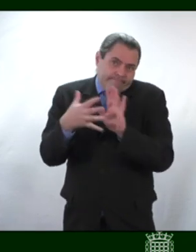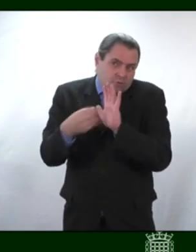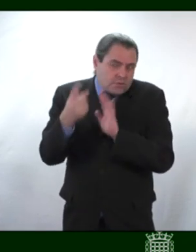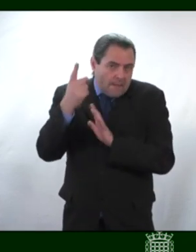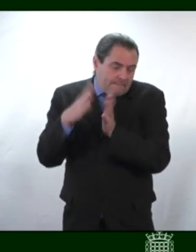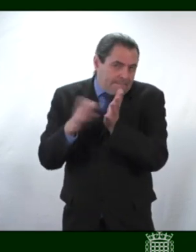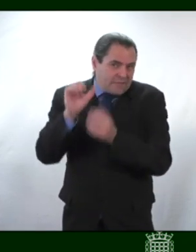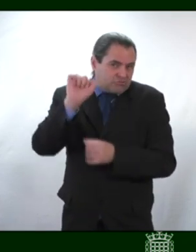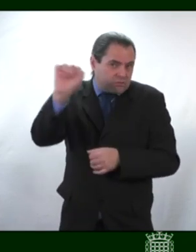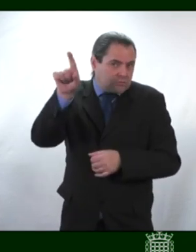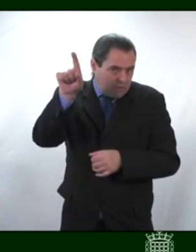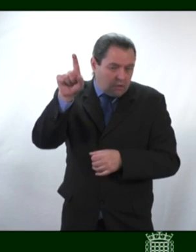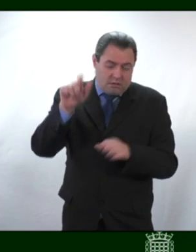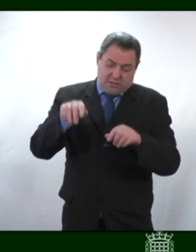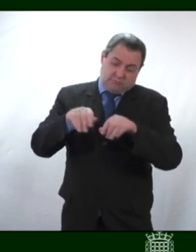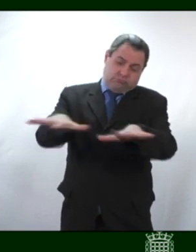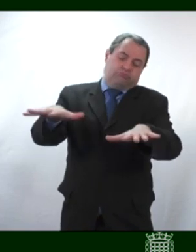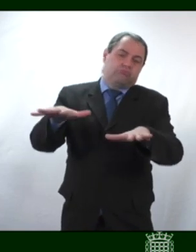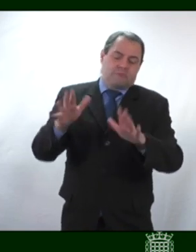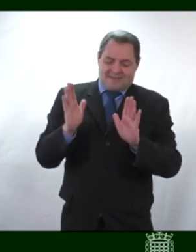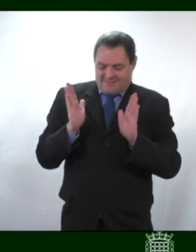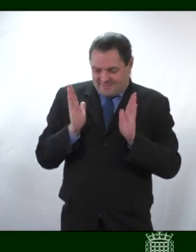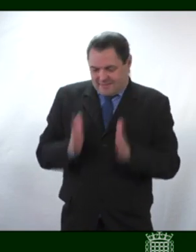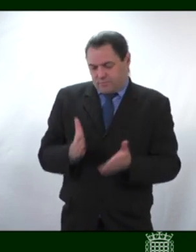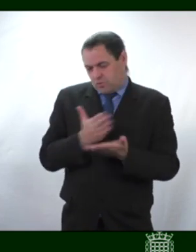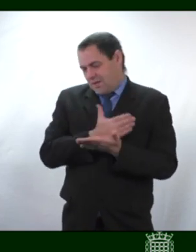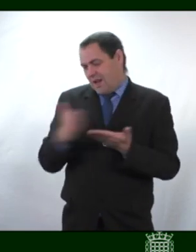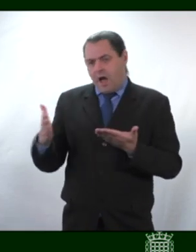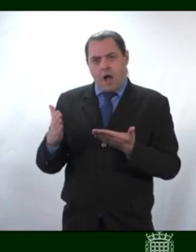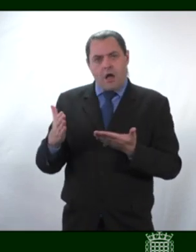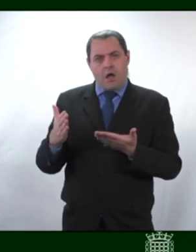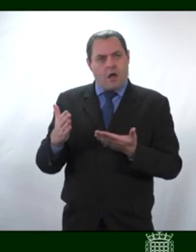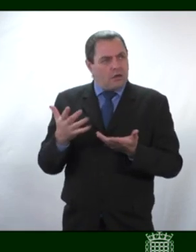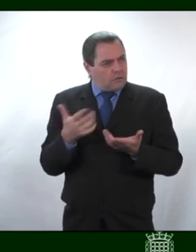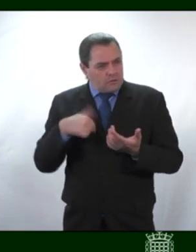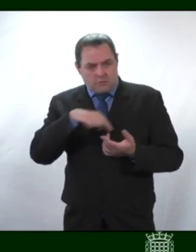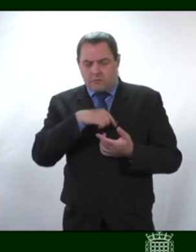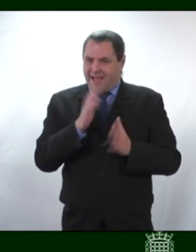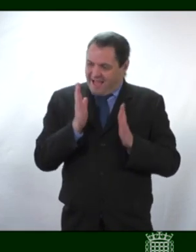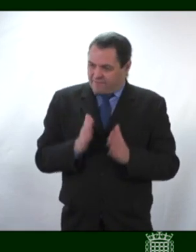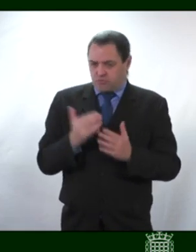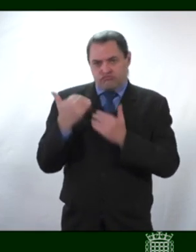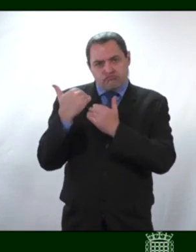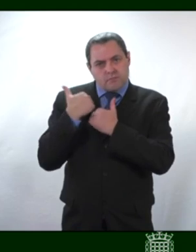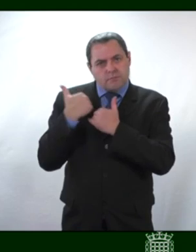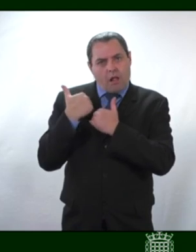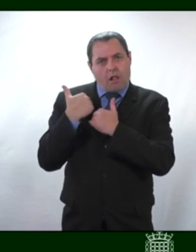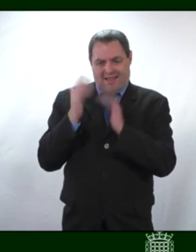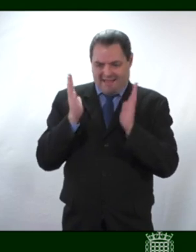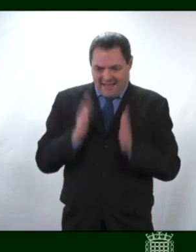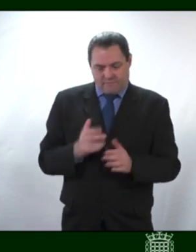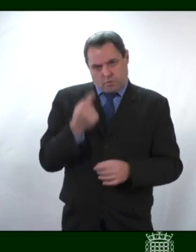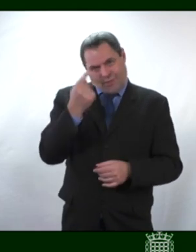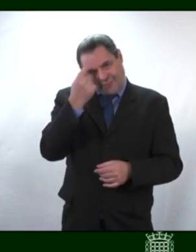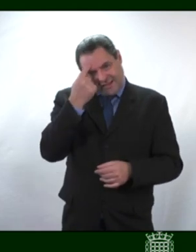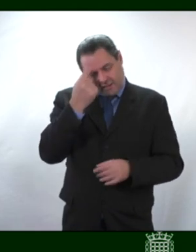to make sure that we are clear about the part everybody needs to play to keep this virus under control. And